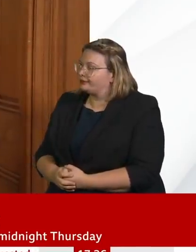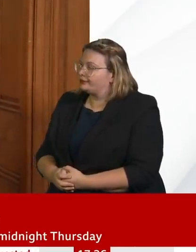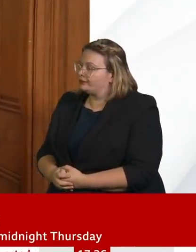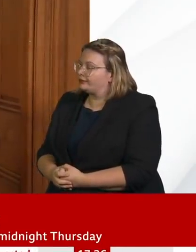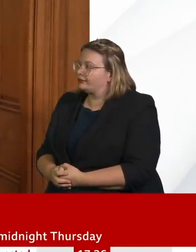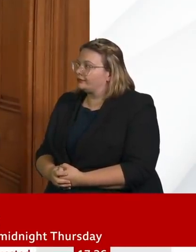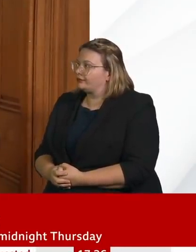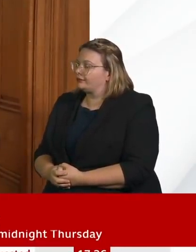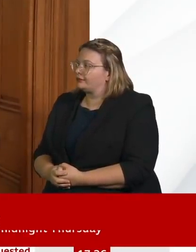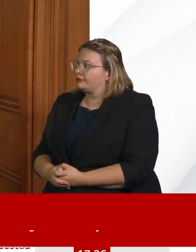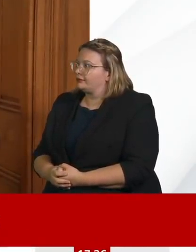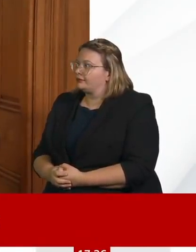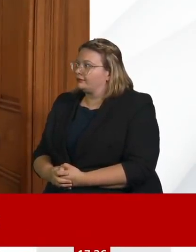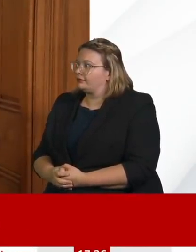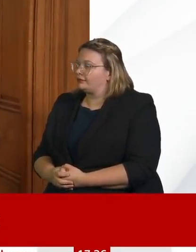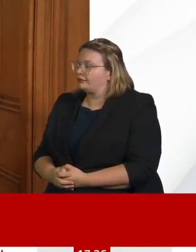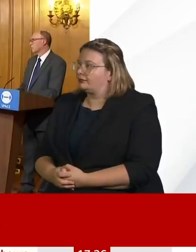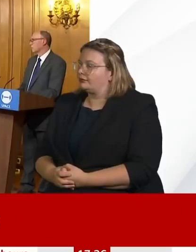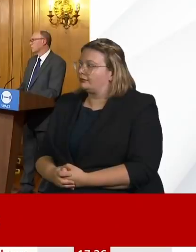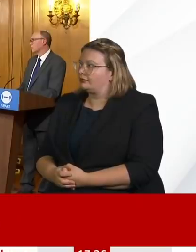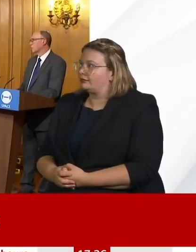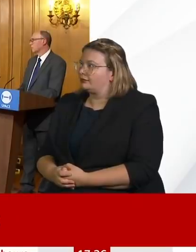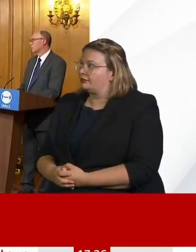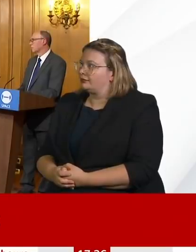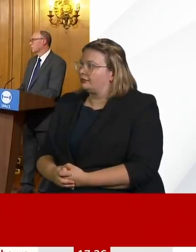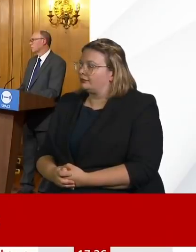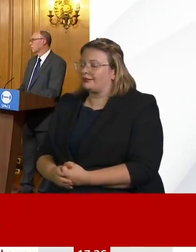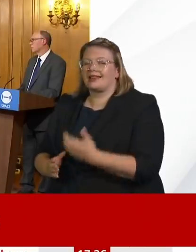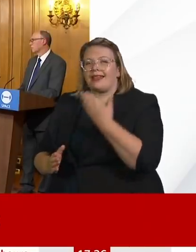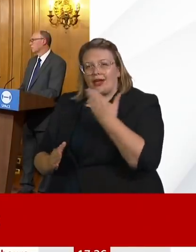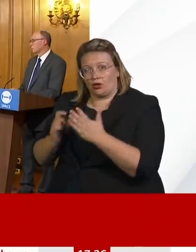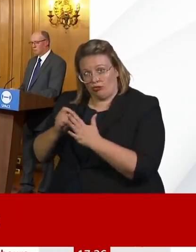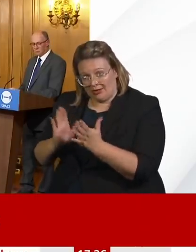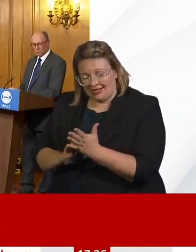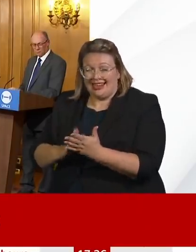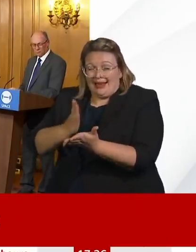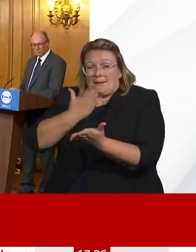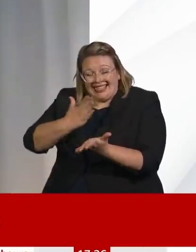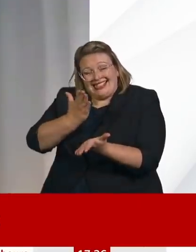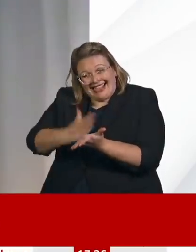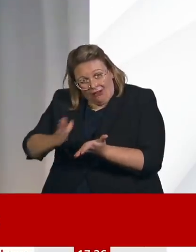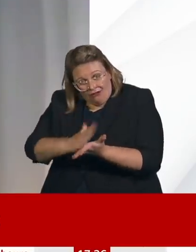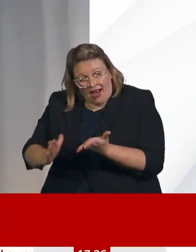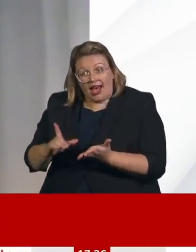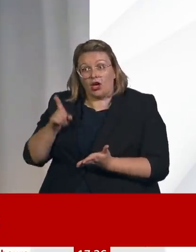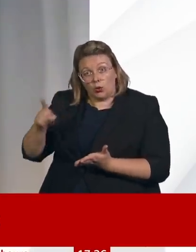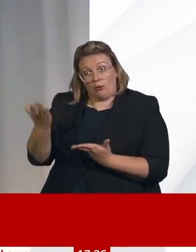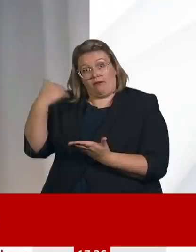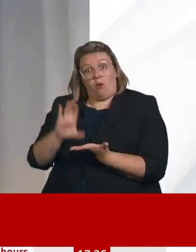Thanks, Prime Minister. First of all, can you clear up once and for all whether Manchester is going to get this £60 million that you